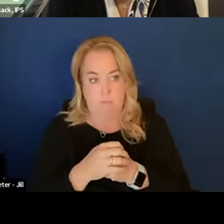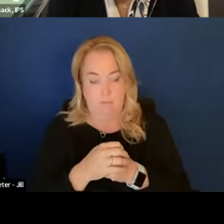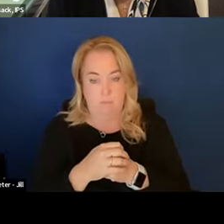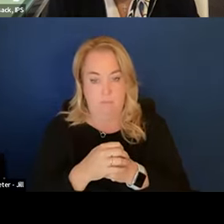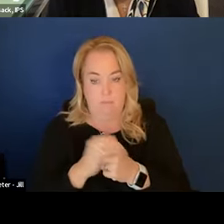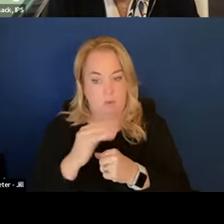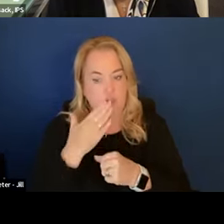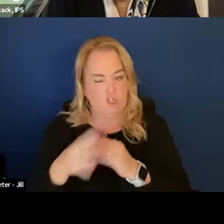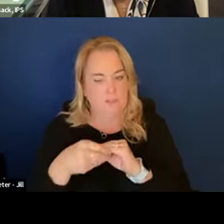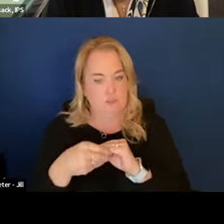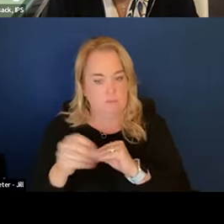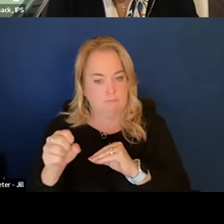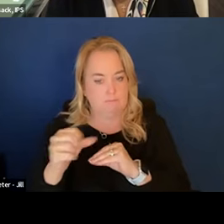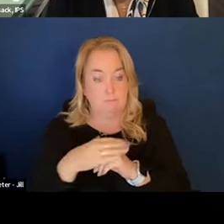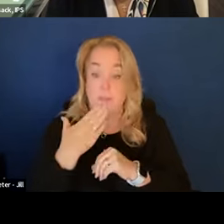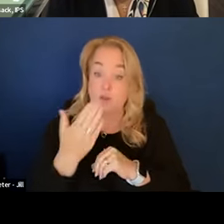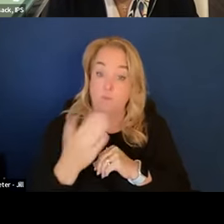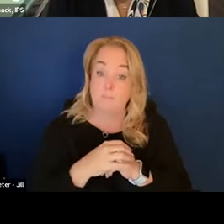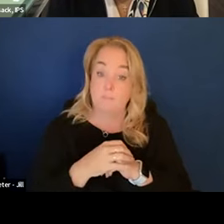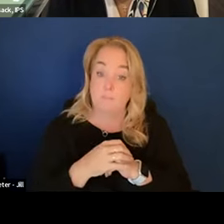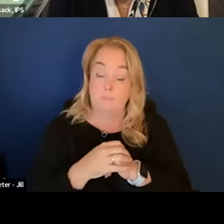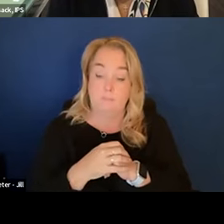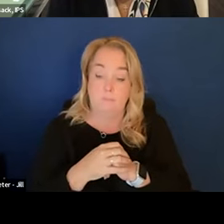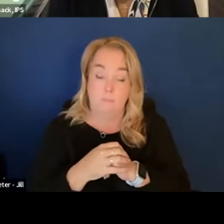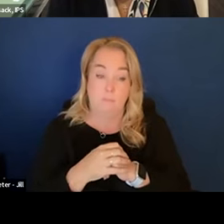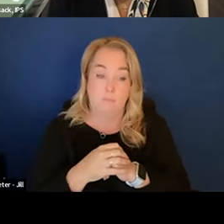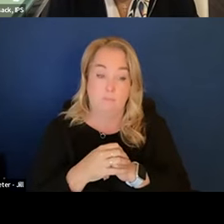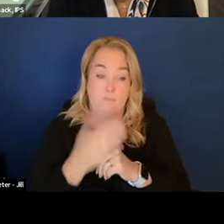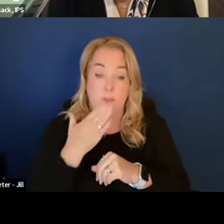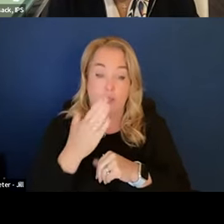good addition to this. Thanks. Mm-hmm. Yeah, and